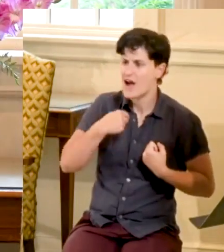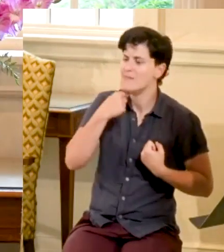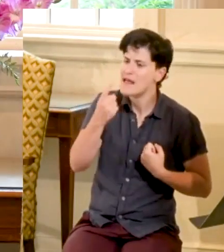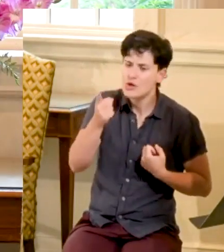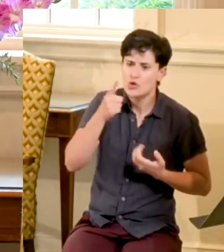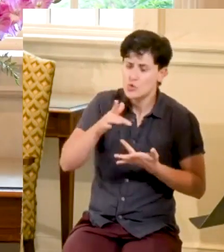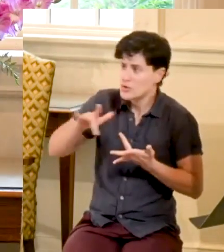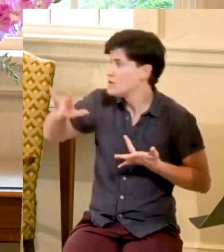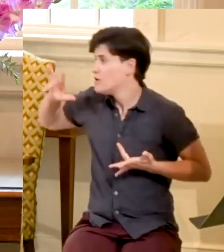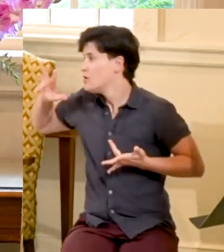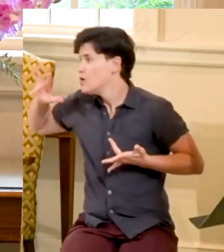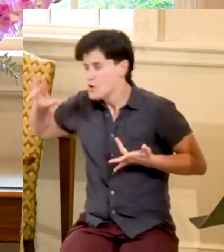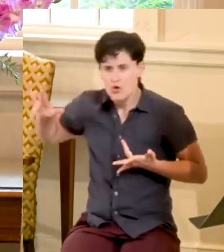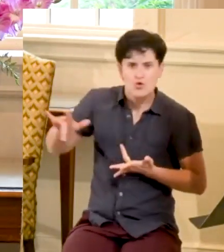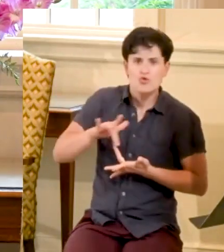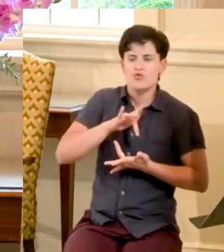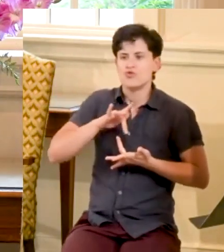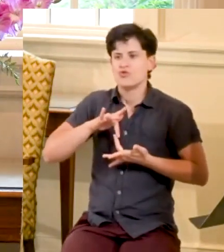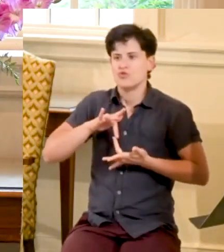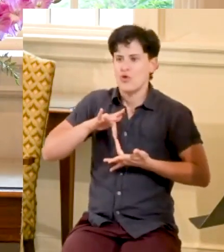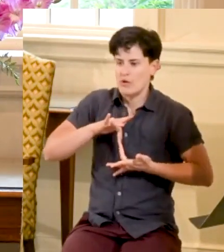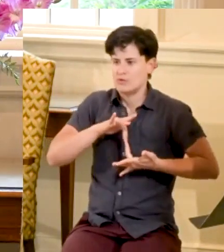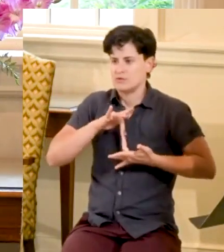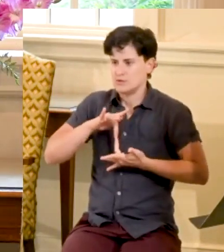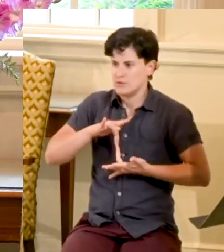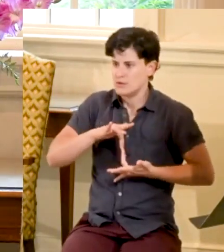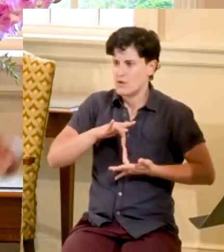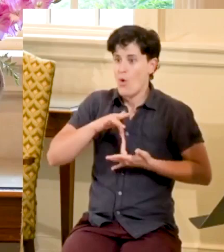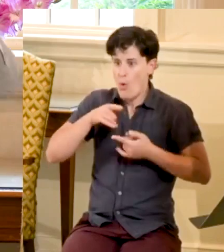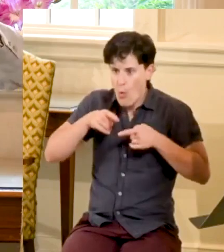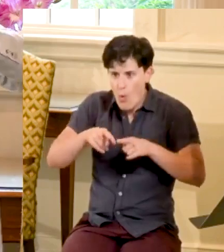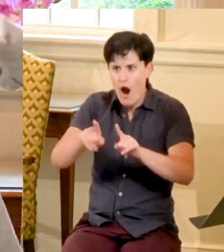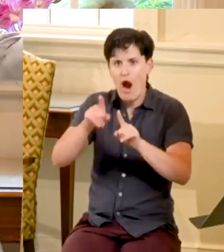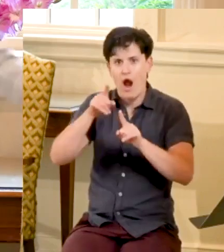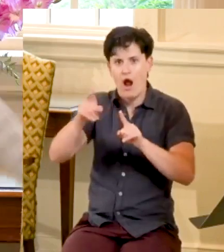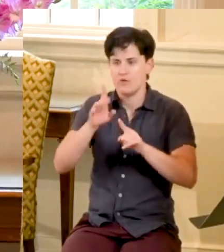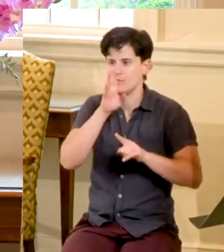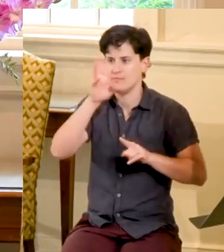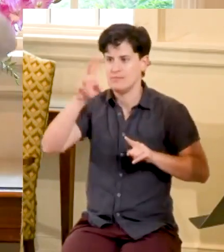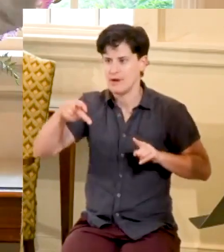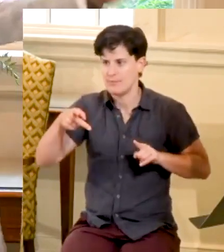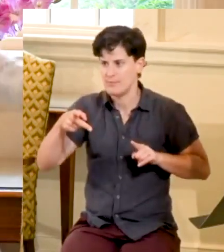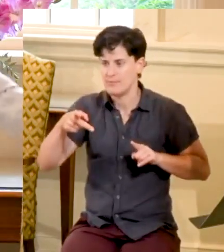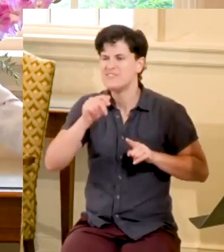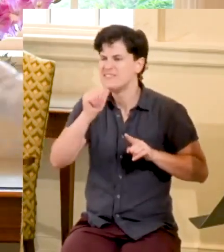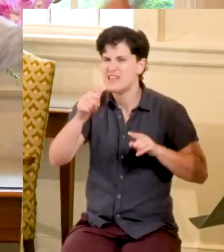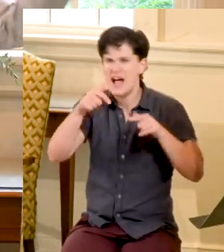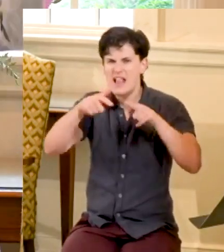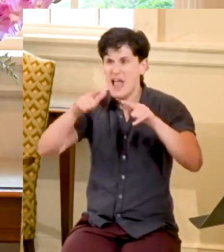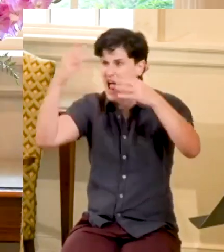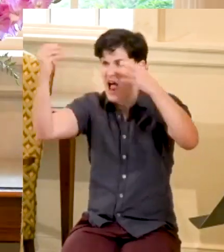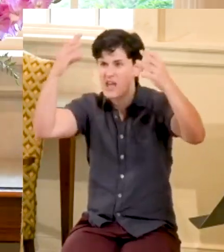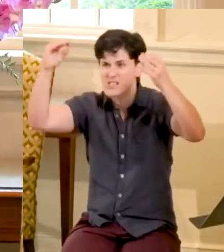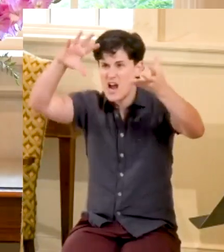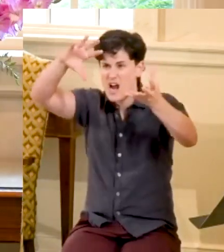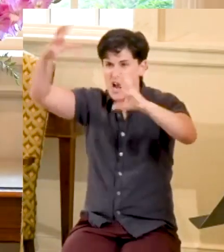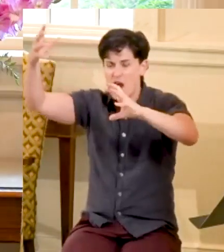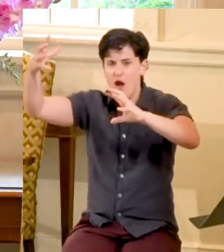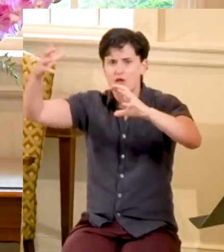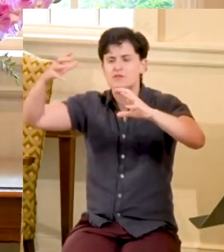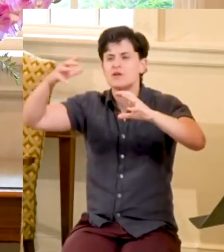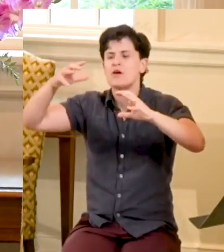grounded while speaking up. Not letting the chaos outside compromise